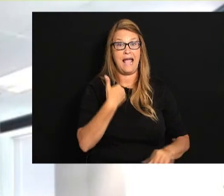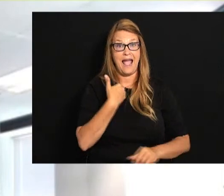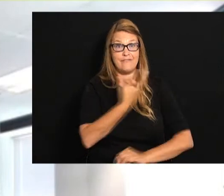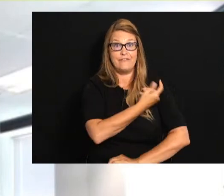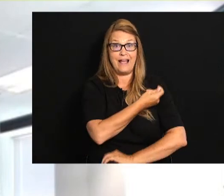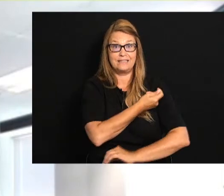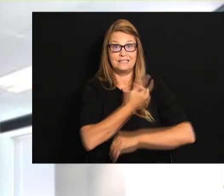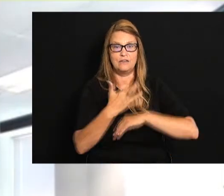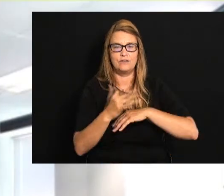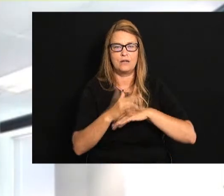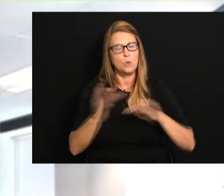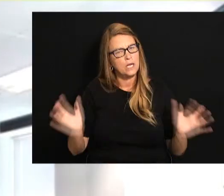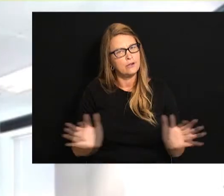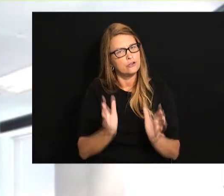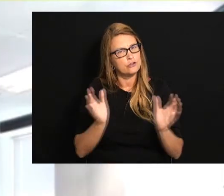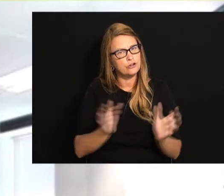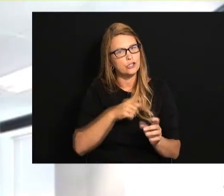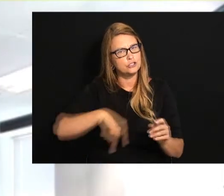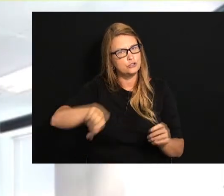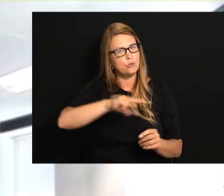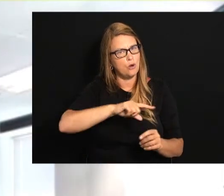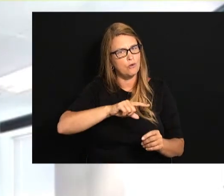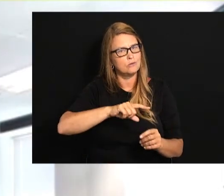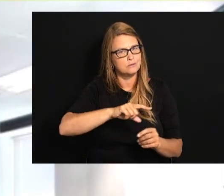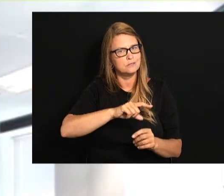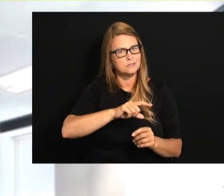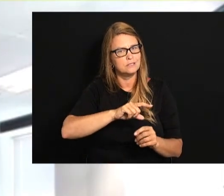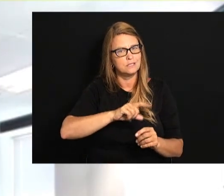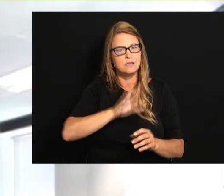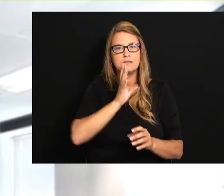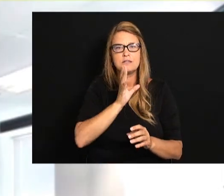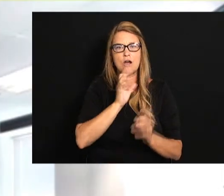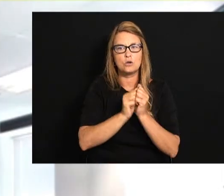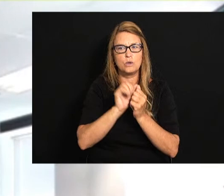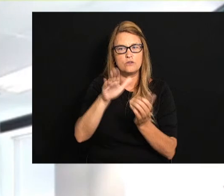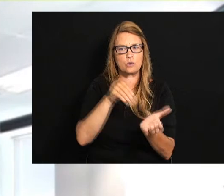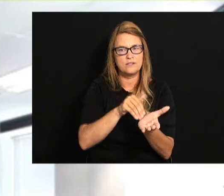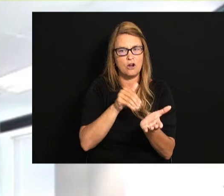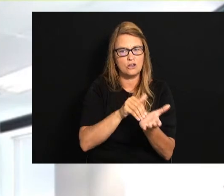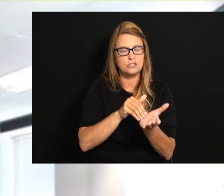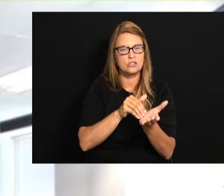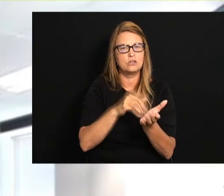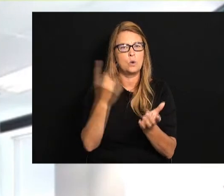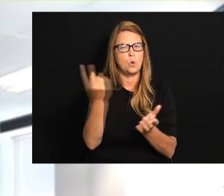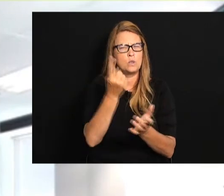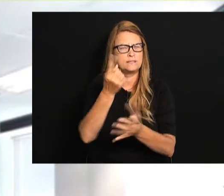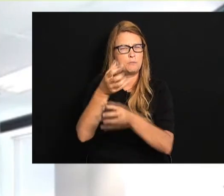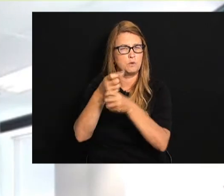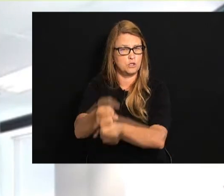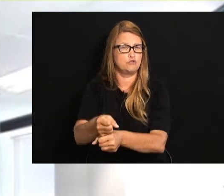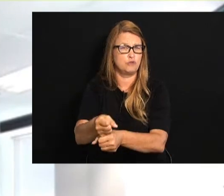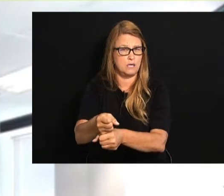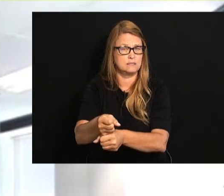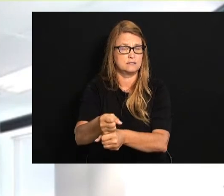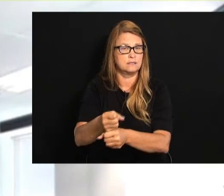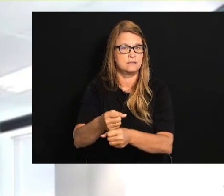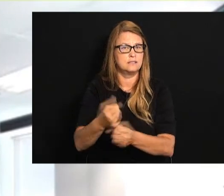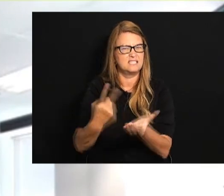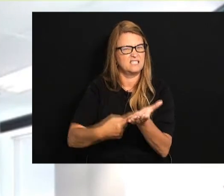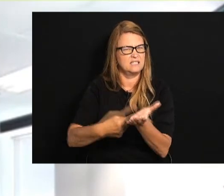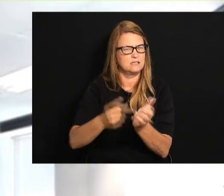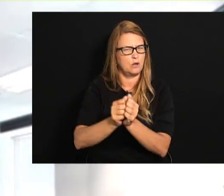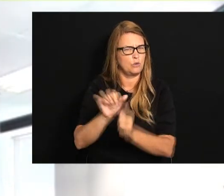we'd encourage parents and caregivers to go talk to their pediatricians and someone that they trust to go over their concerns.